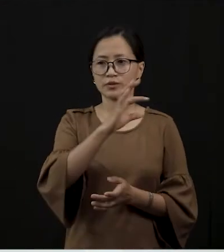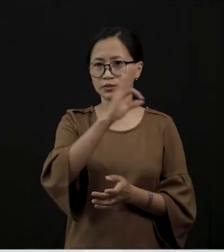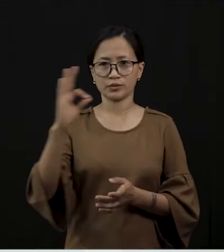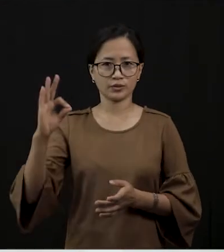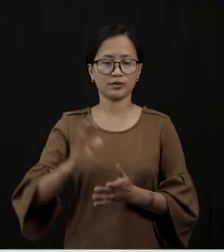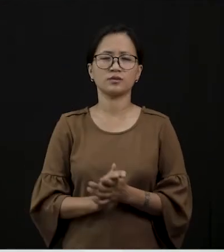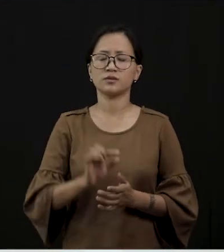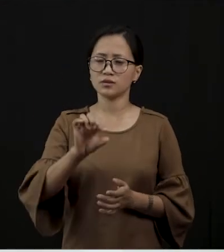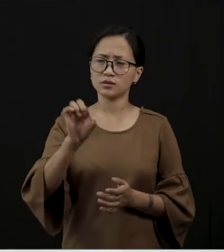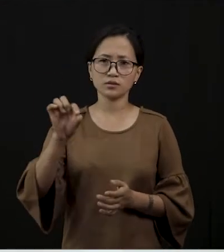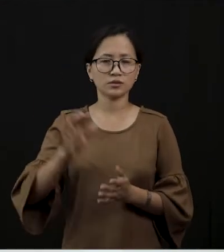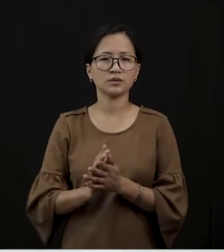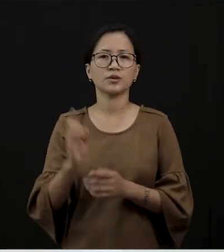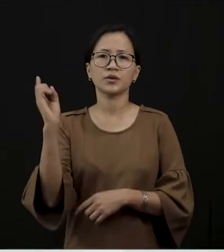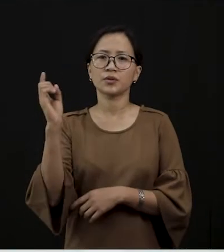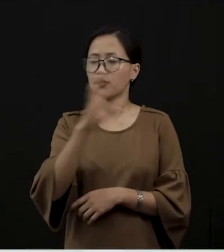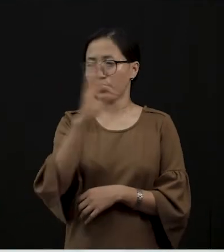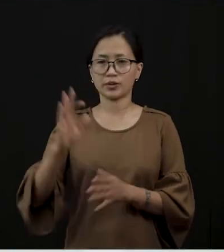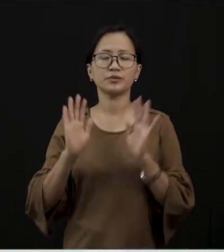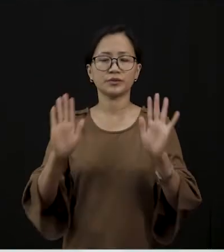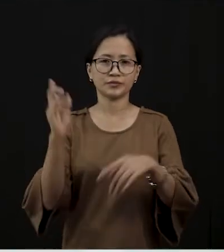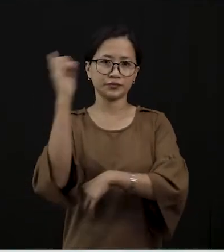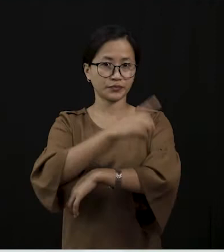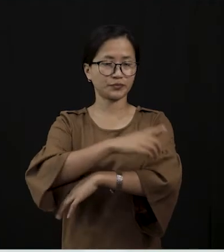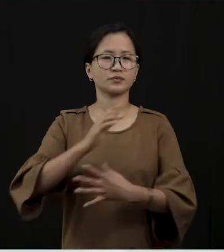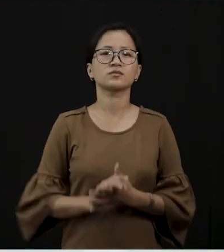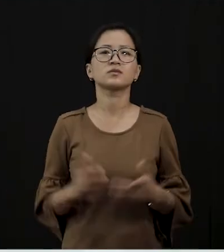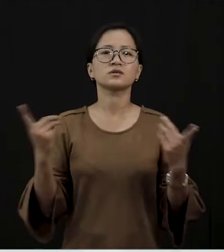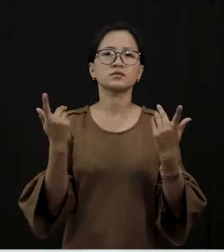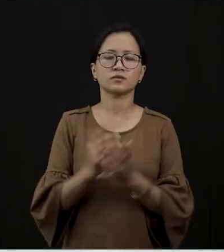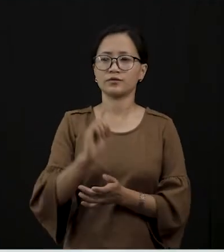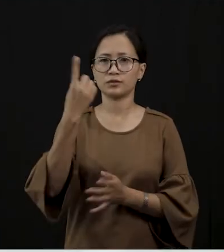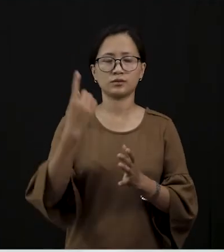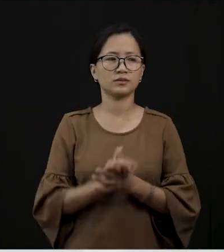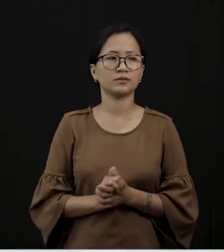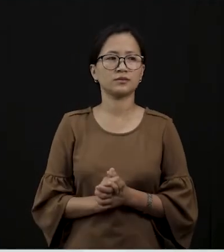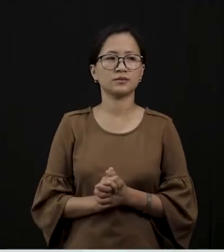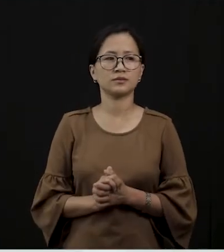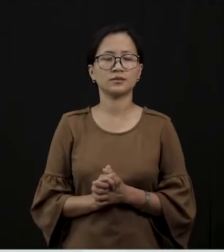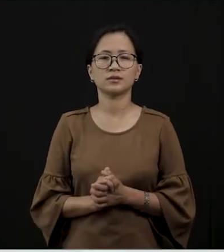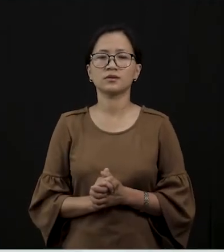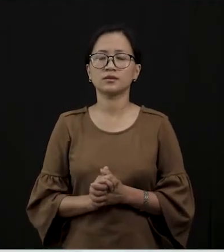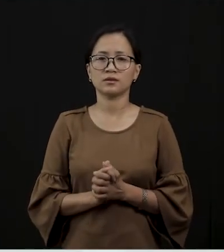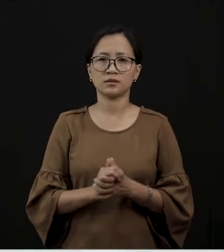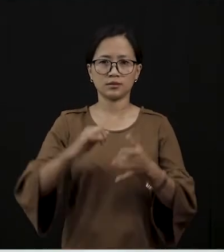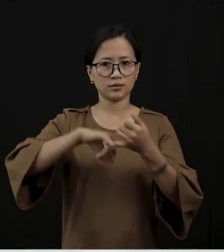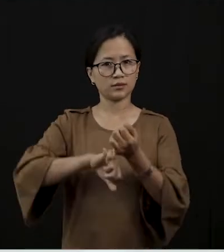each week, they have some days, right? Yes. Which one is the first day? First day